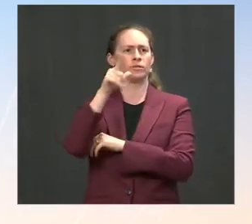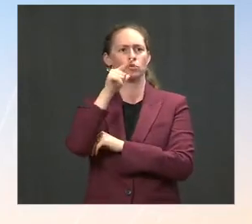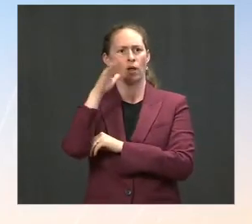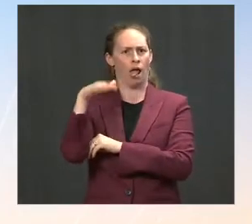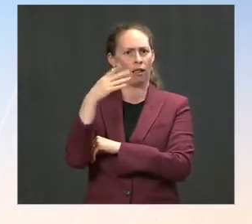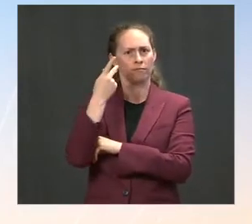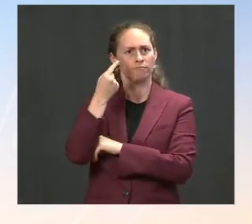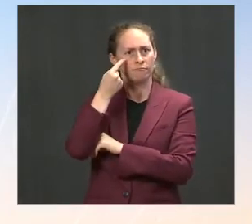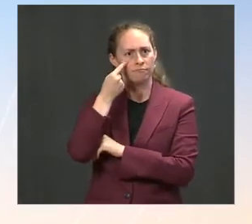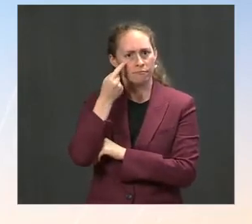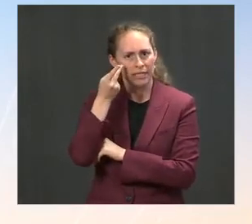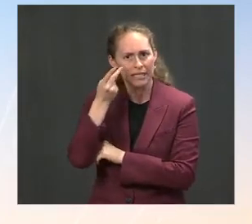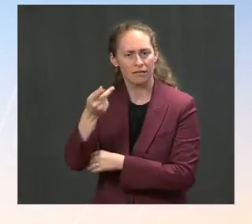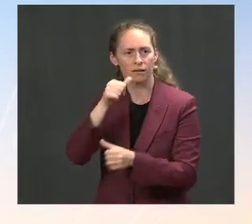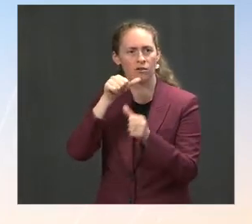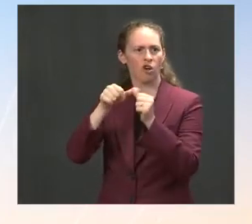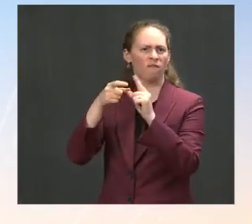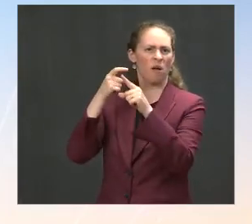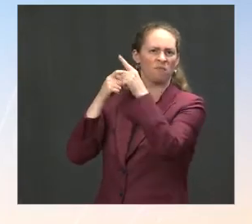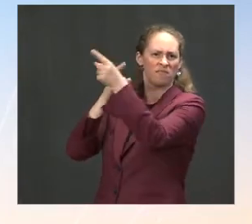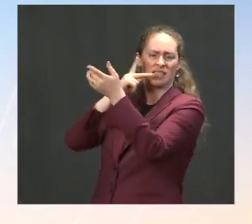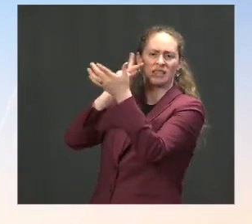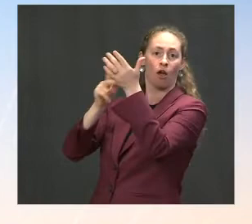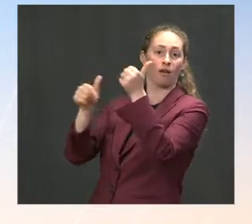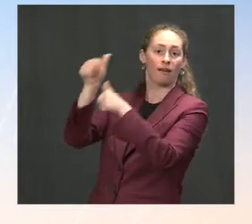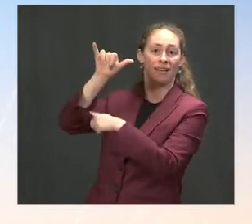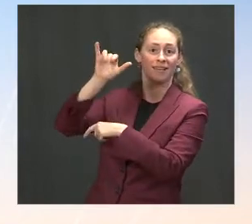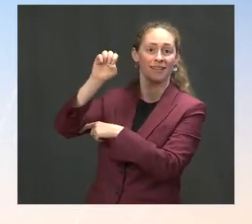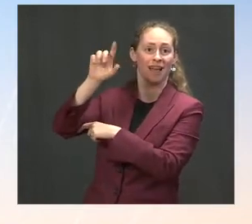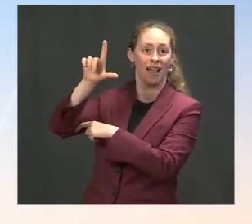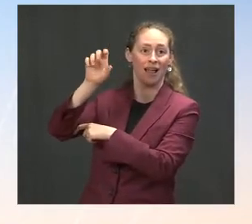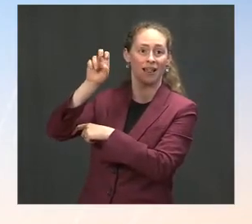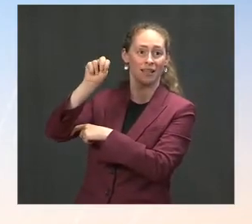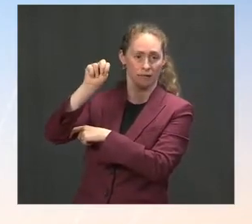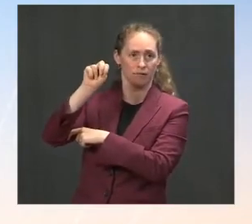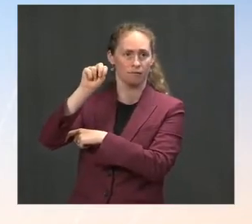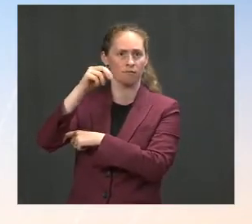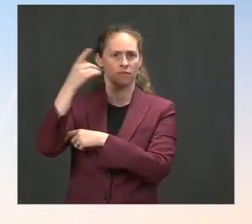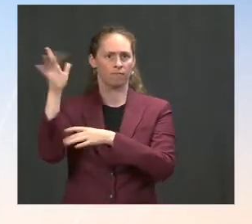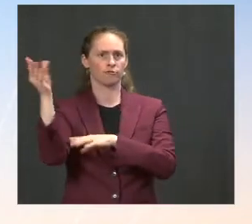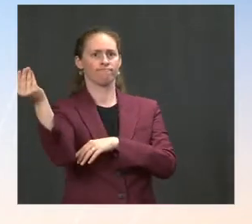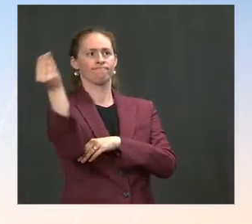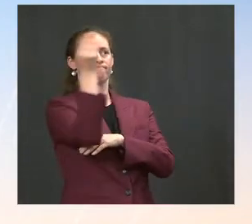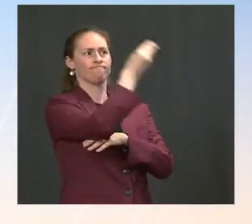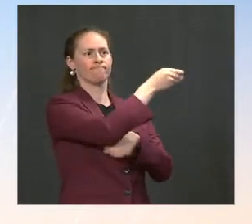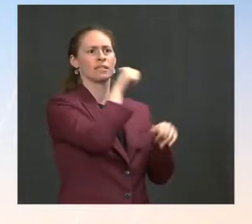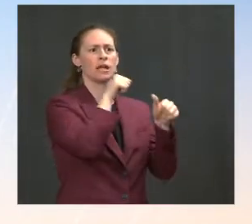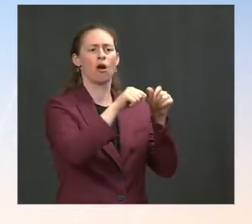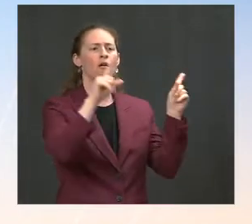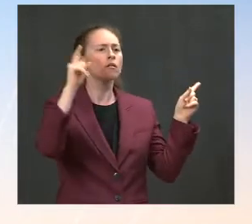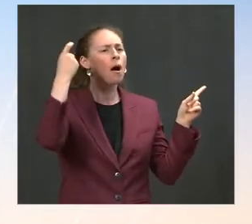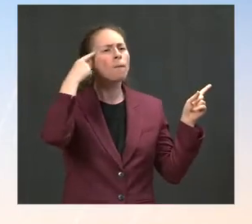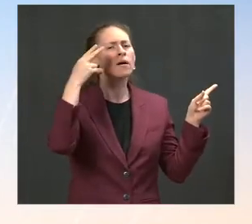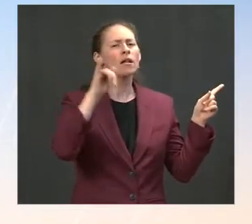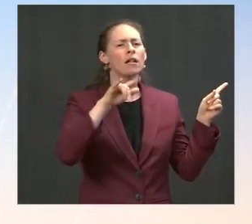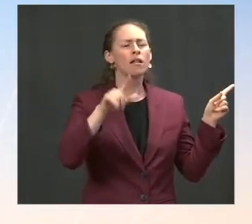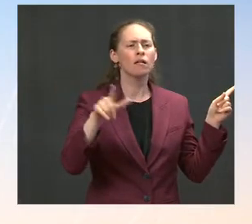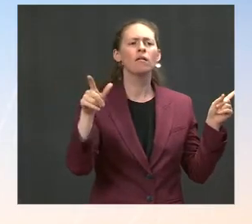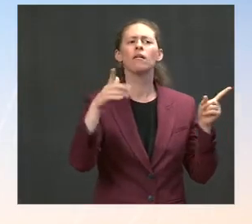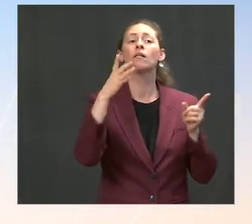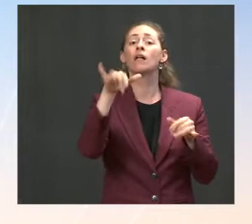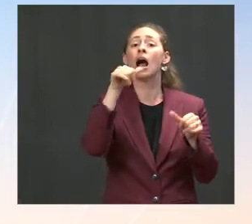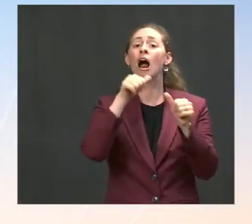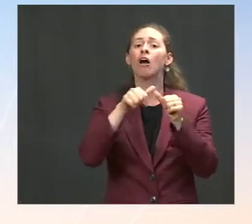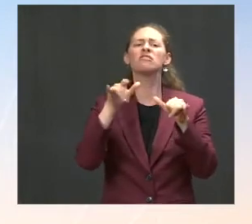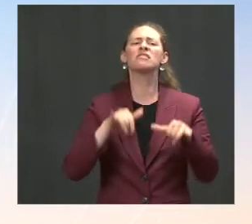from Secretary Yellen to the Hill. So this is a letter that's standard practice for Treasury secretaries when a debt limit is